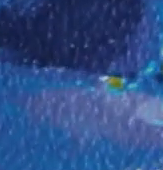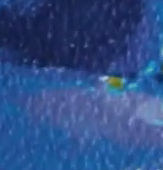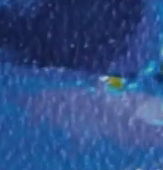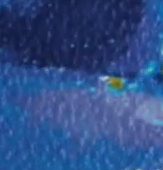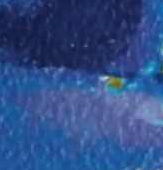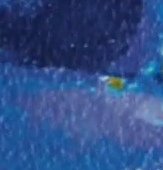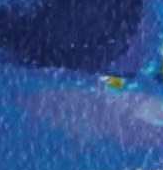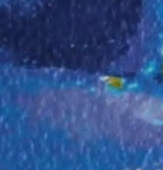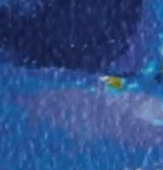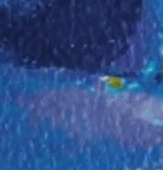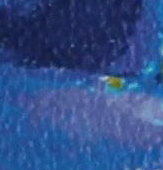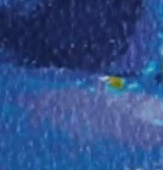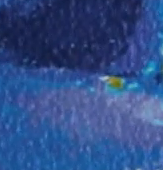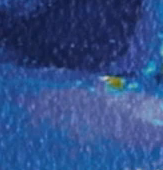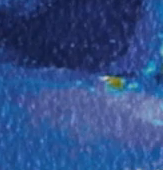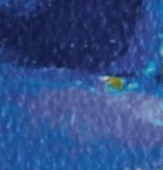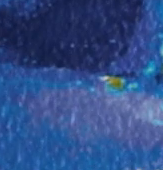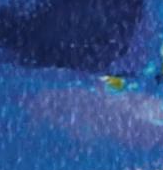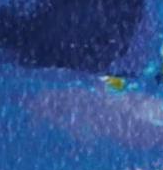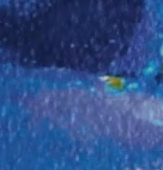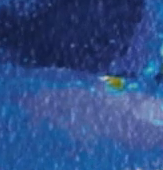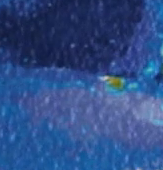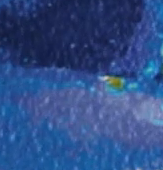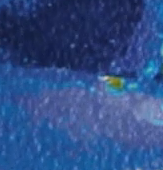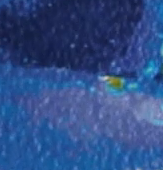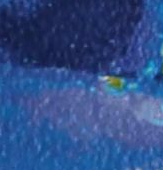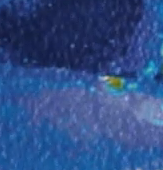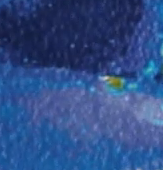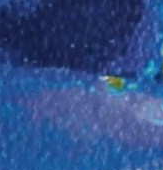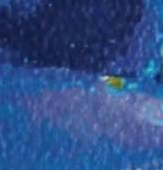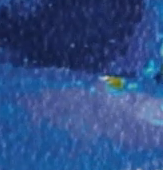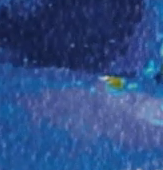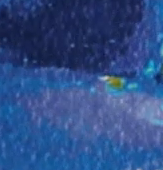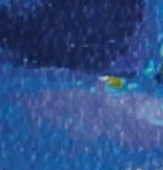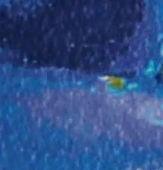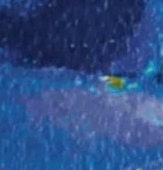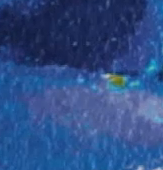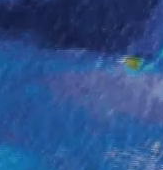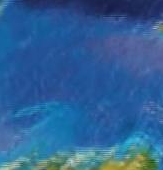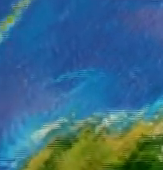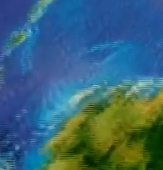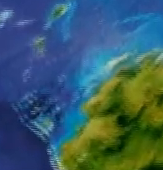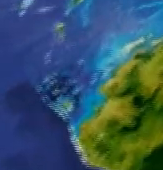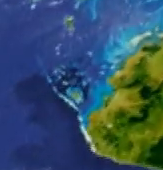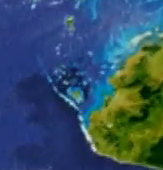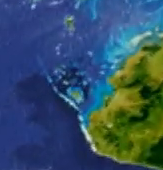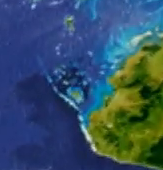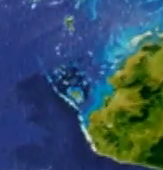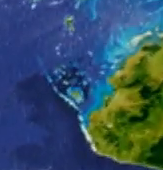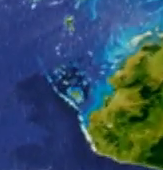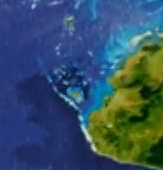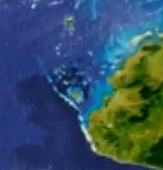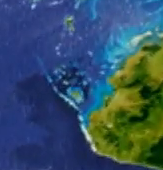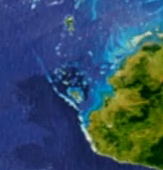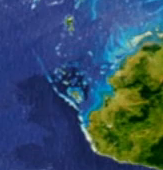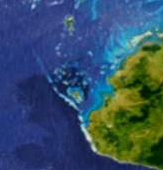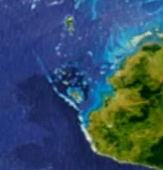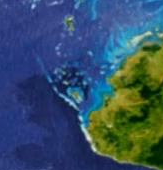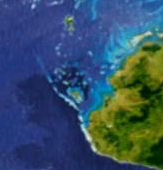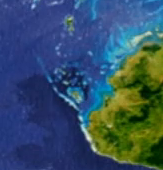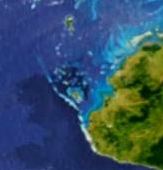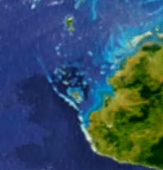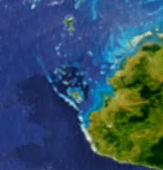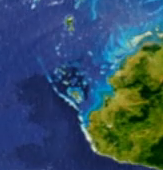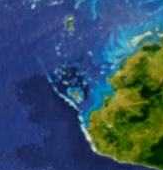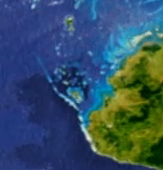spots this afternoon. And up north, mostly sunny and humid conditions prevailed. At sea, moderate northerly